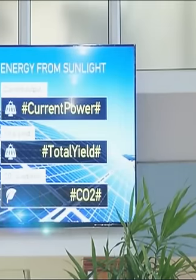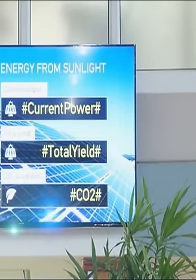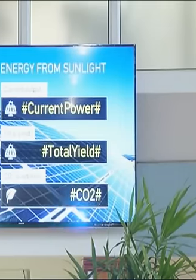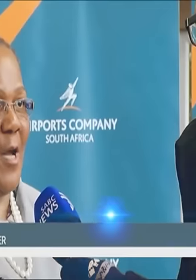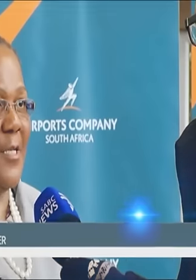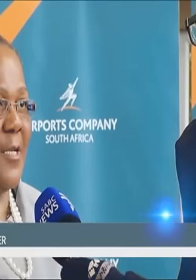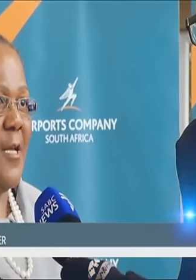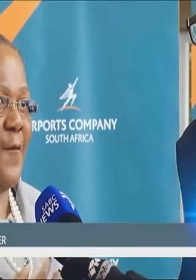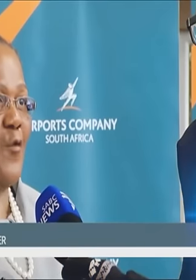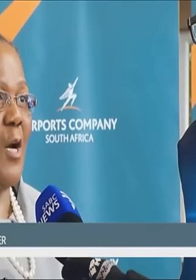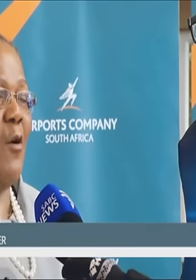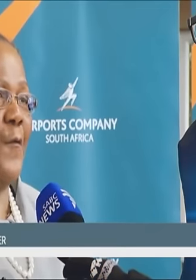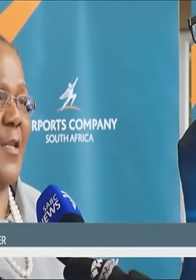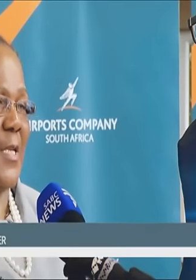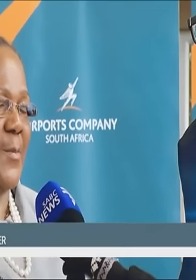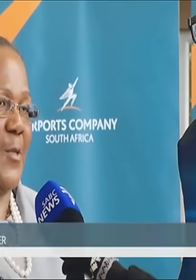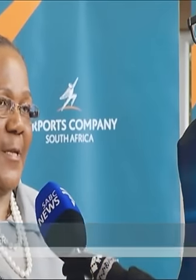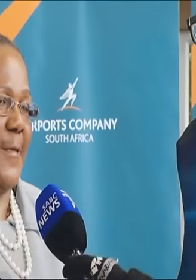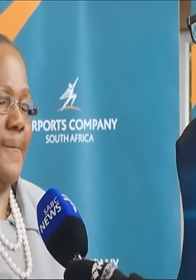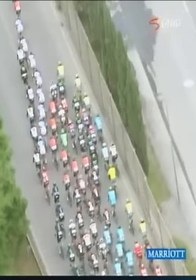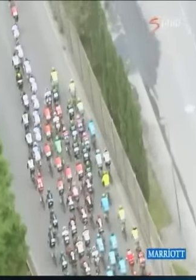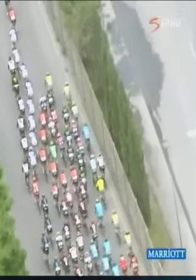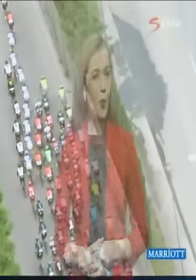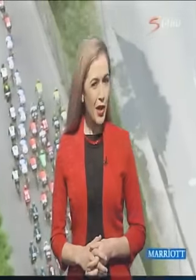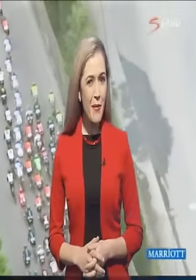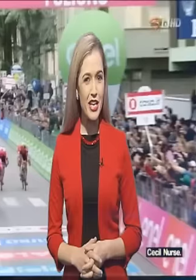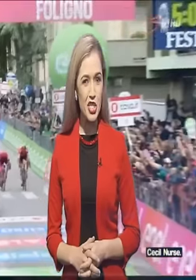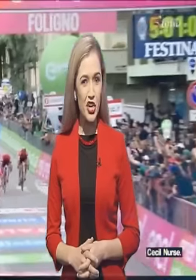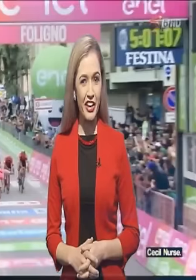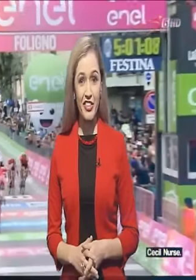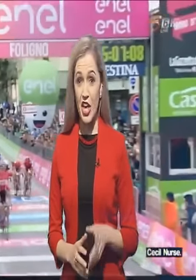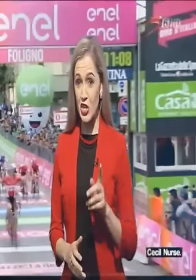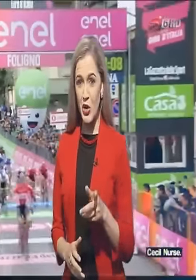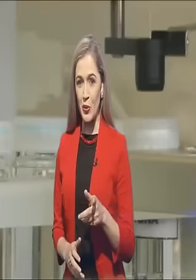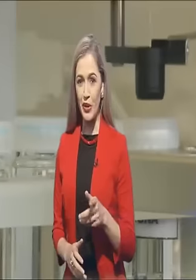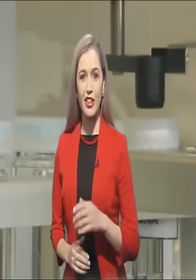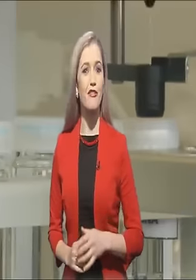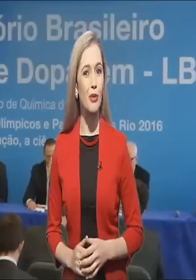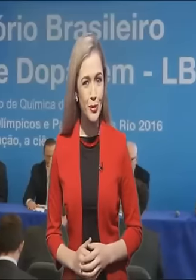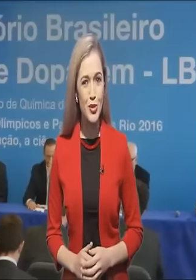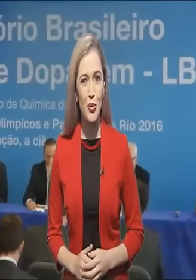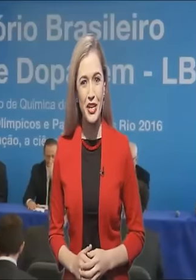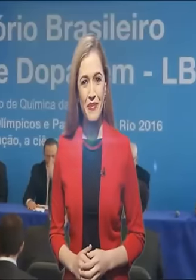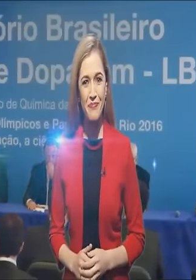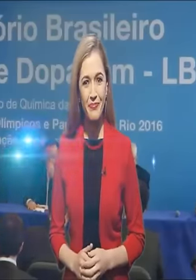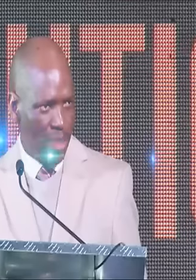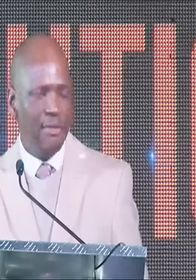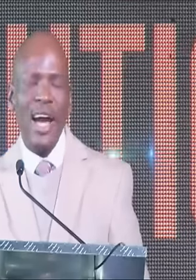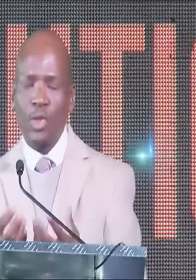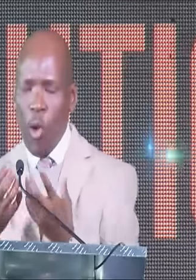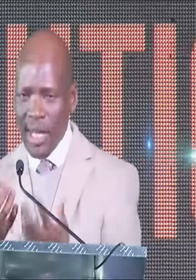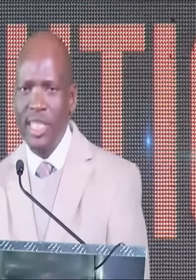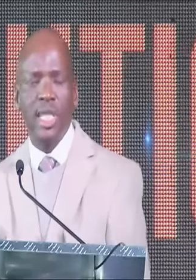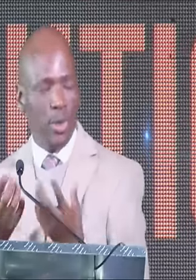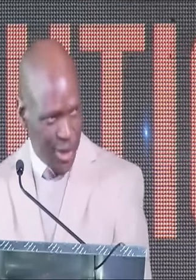the future of our country, the future of the transport sector. We'll make sure that you get the full story. Give